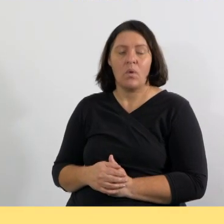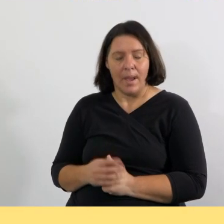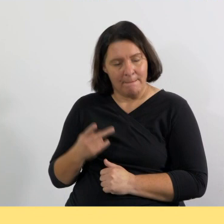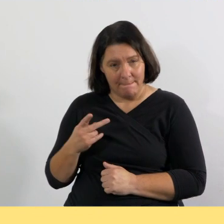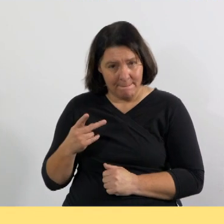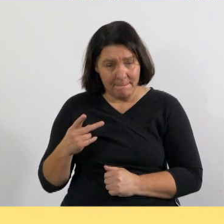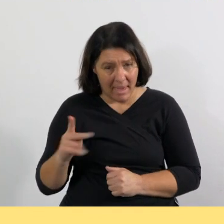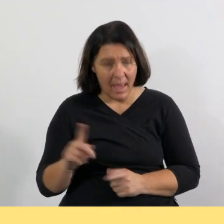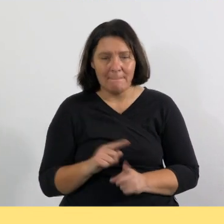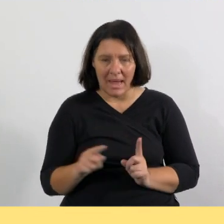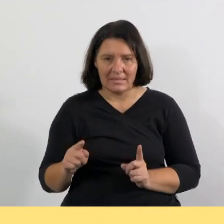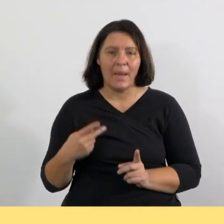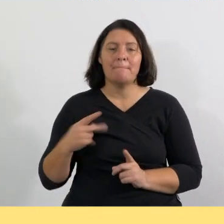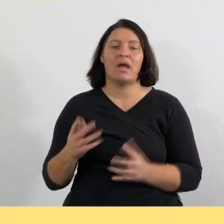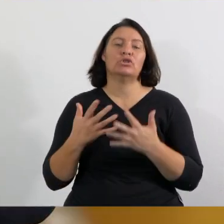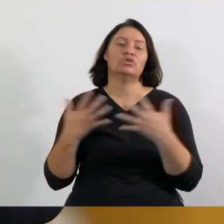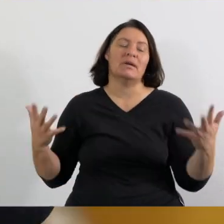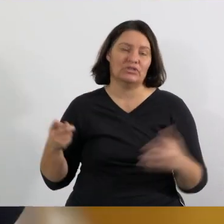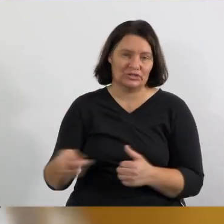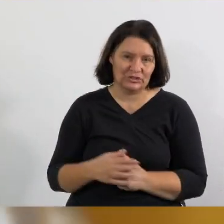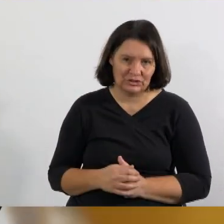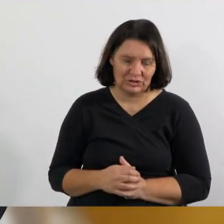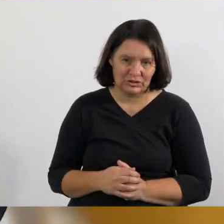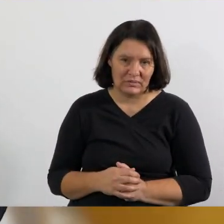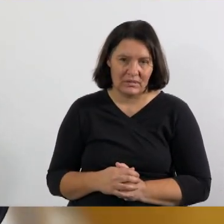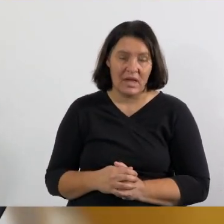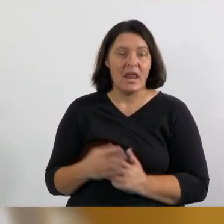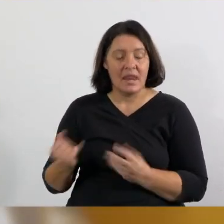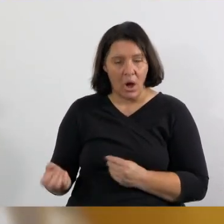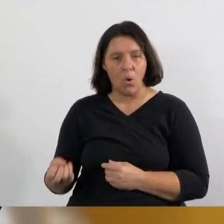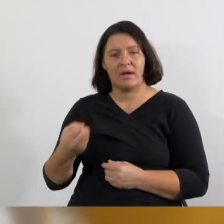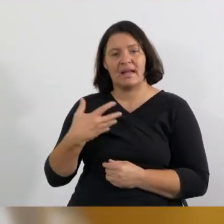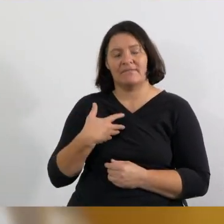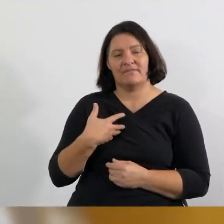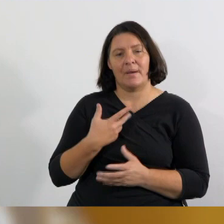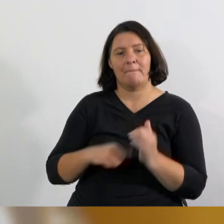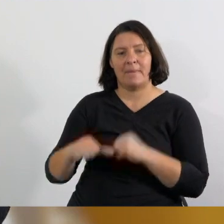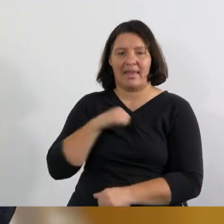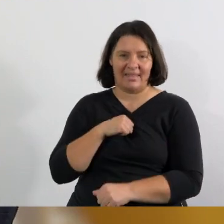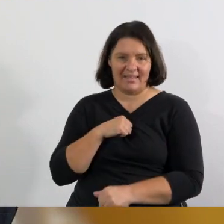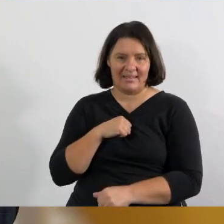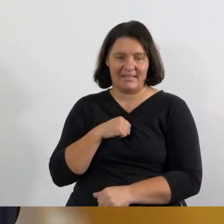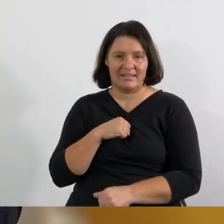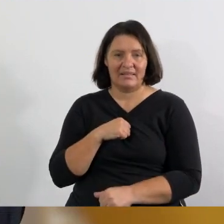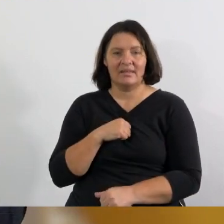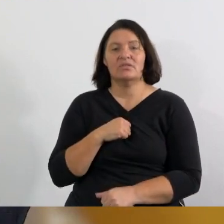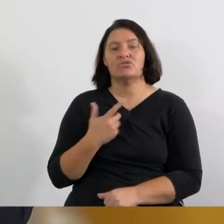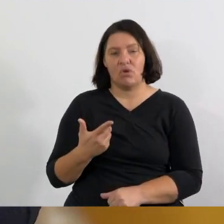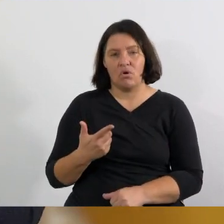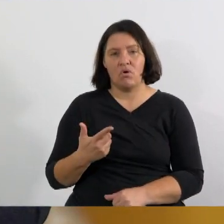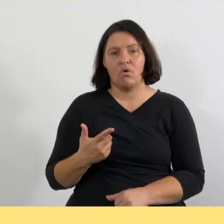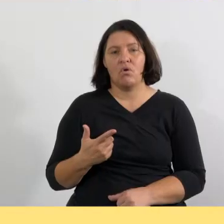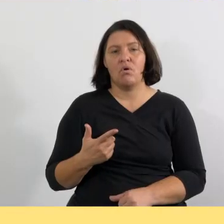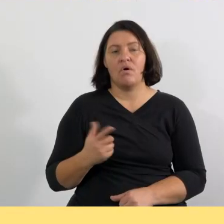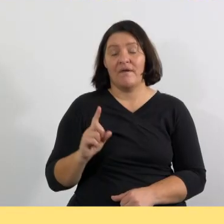So we have paid them, however, we paid them more. They must give us that money back. In other